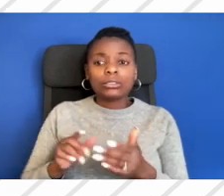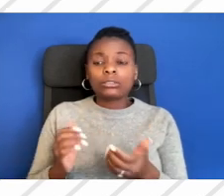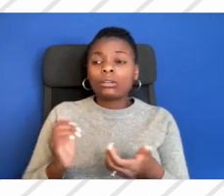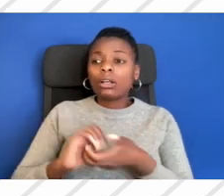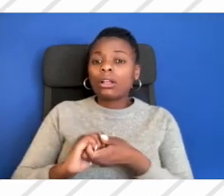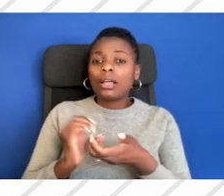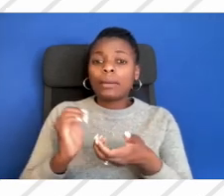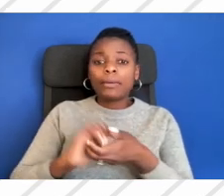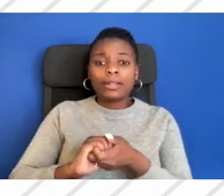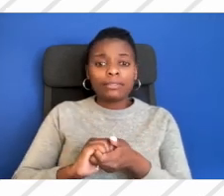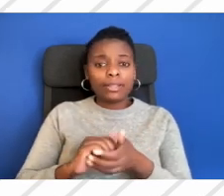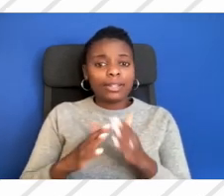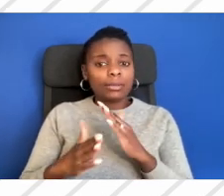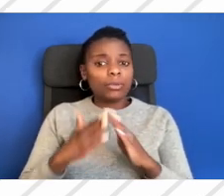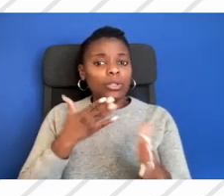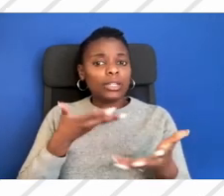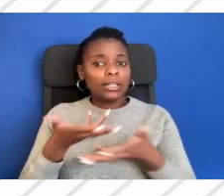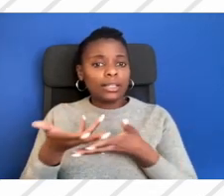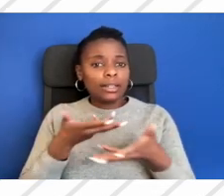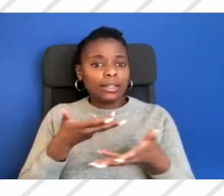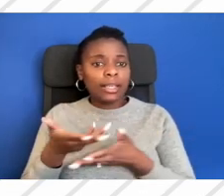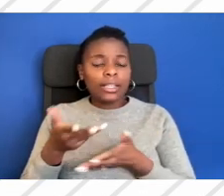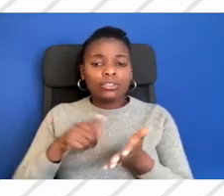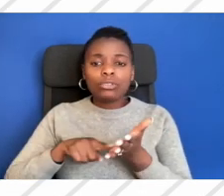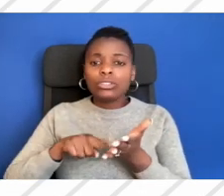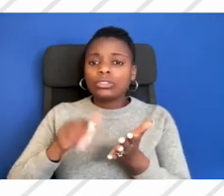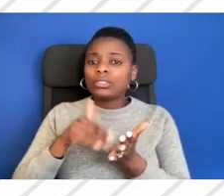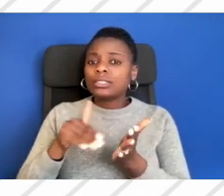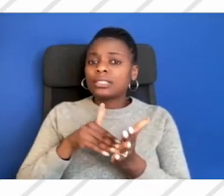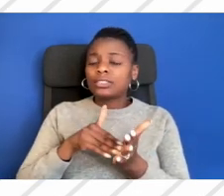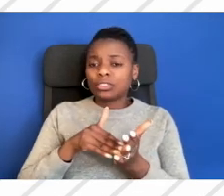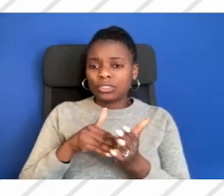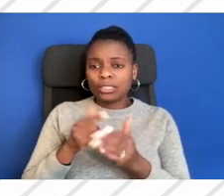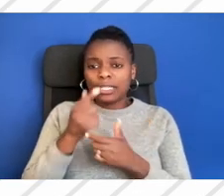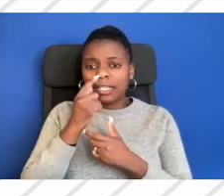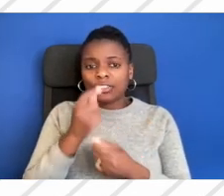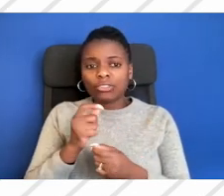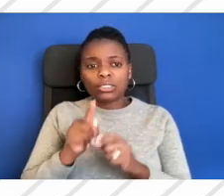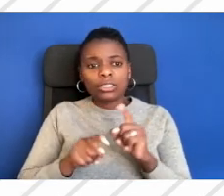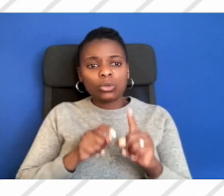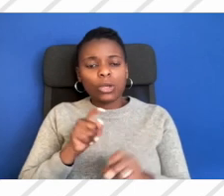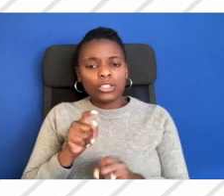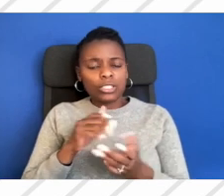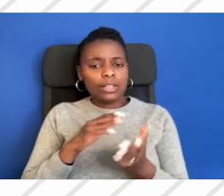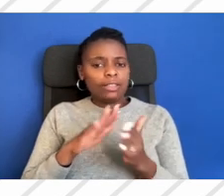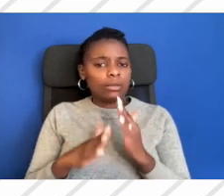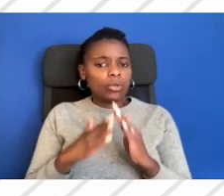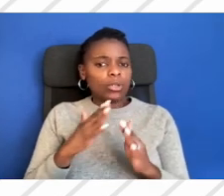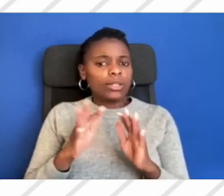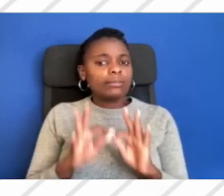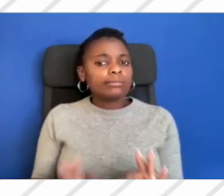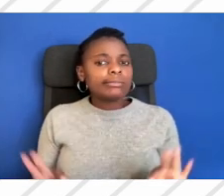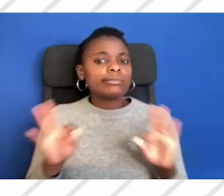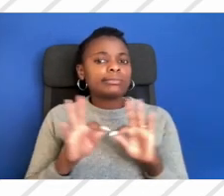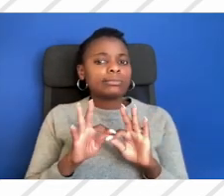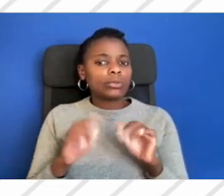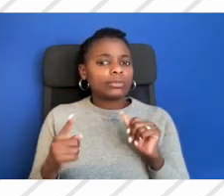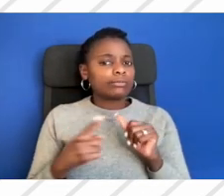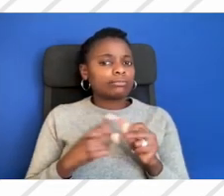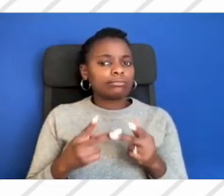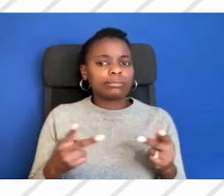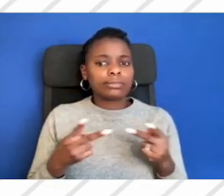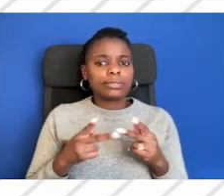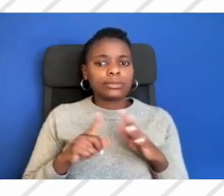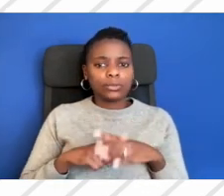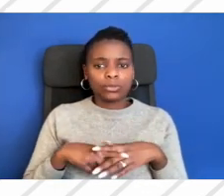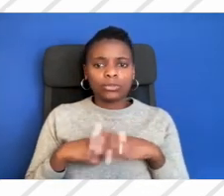community-engaged research centers the questions and interests of communities. And that's really, I think, an important starting place. We also need to think critically